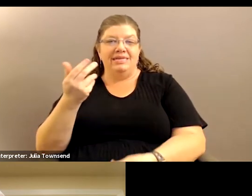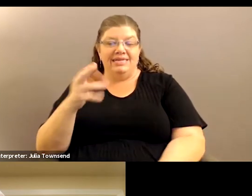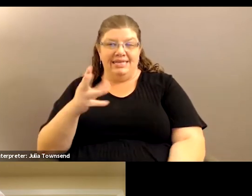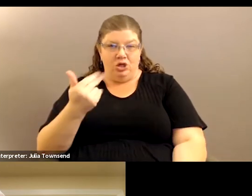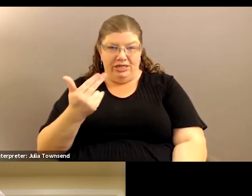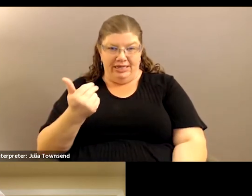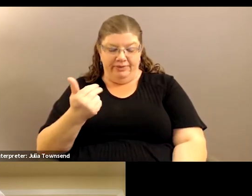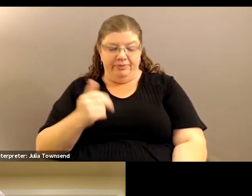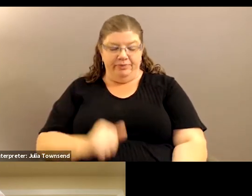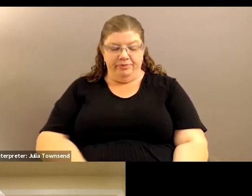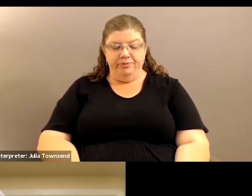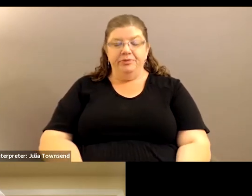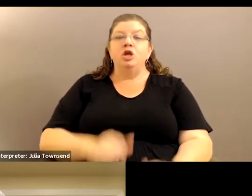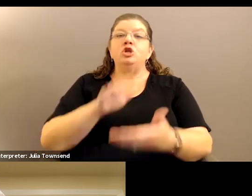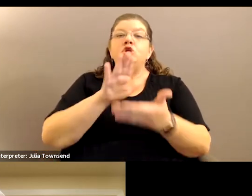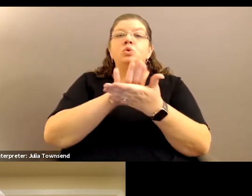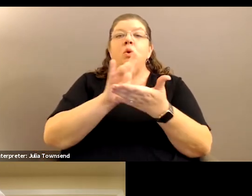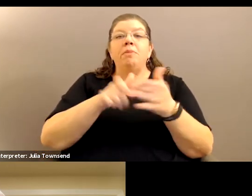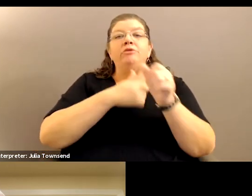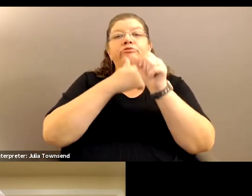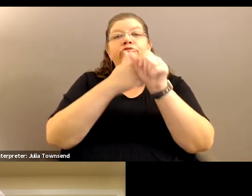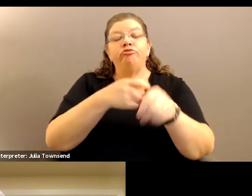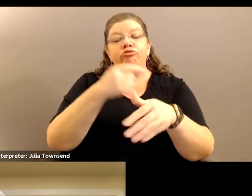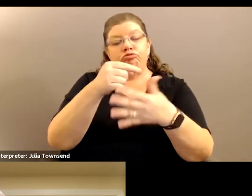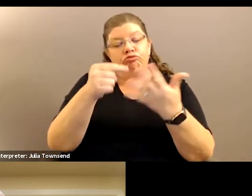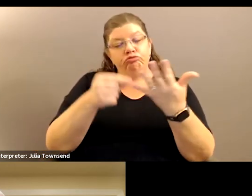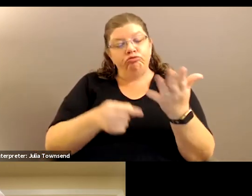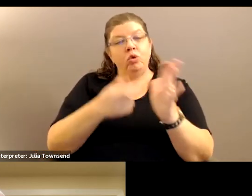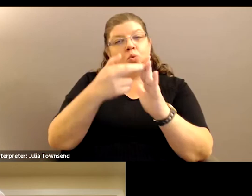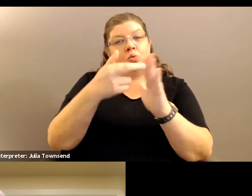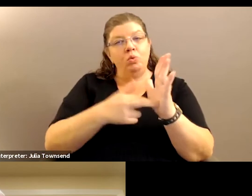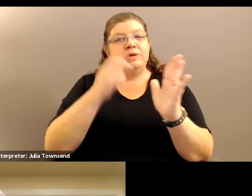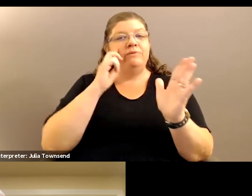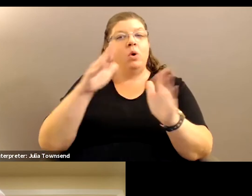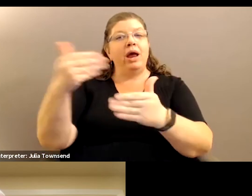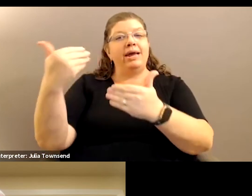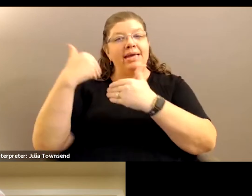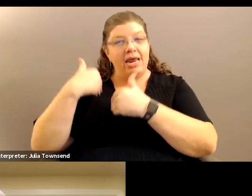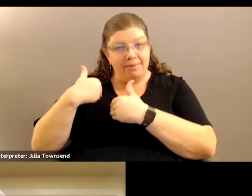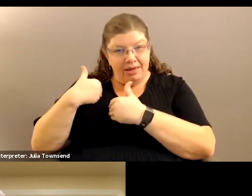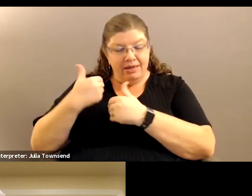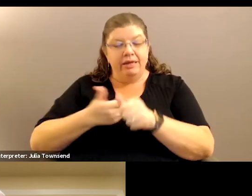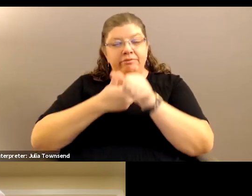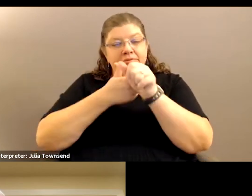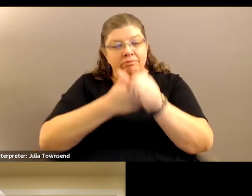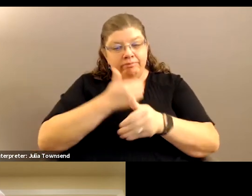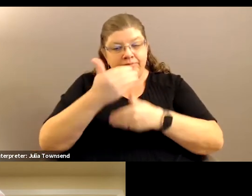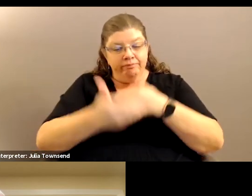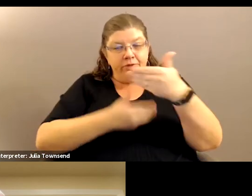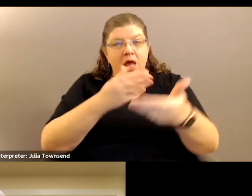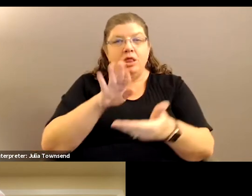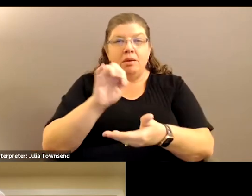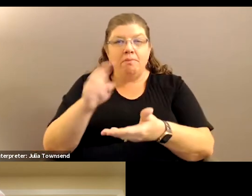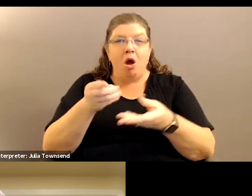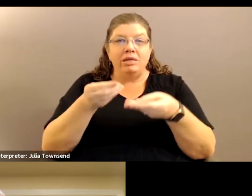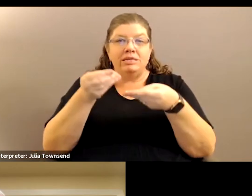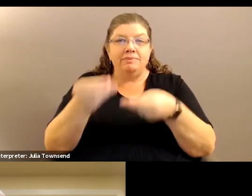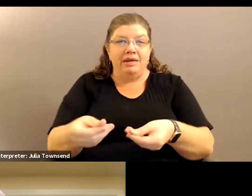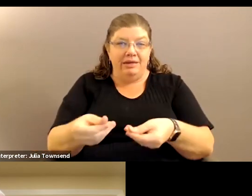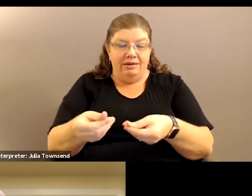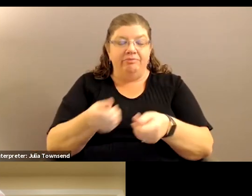school district must adhere to strict accountability guidelines in the execution of the bond spending per